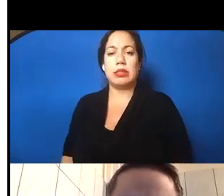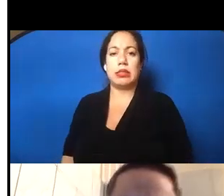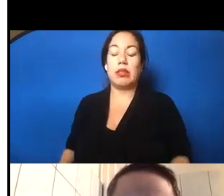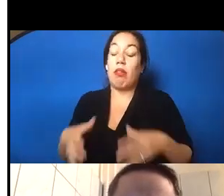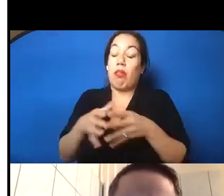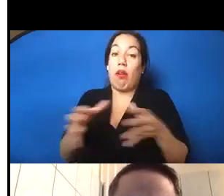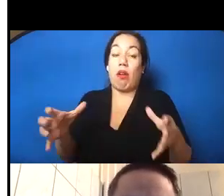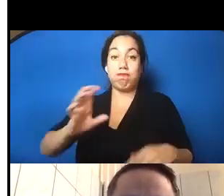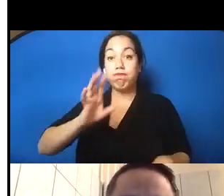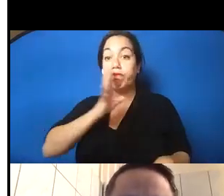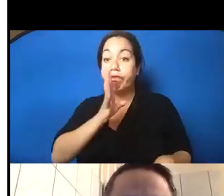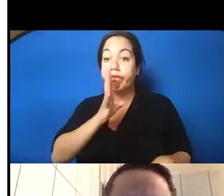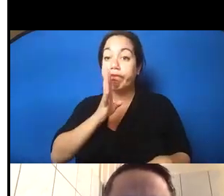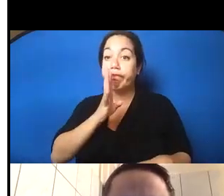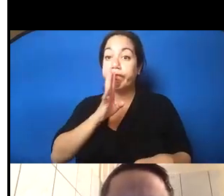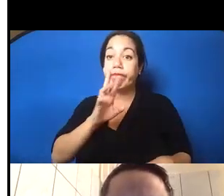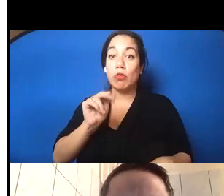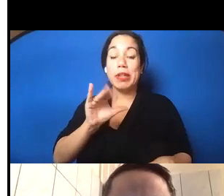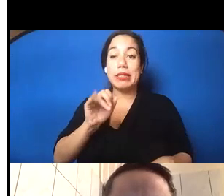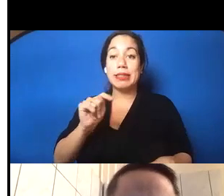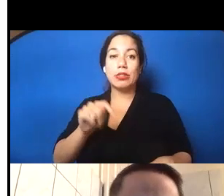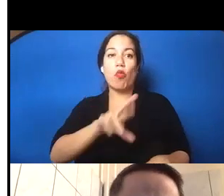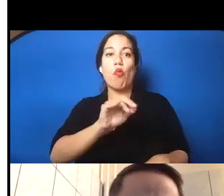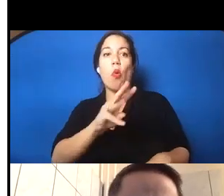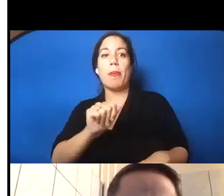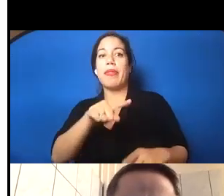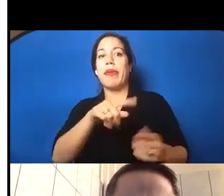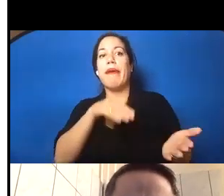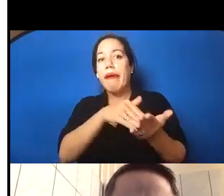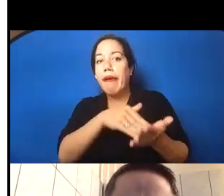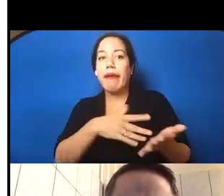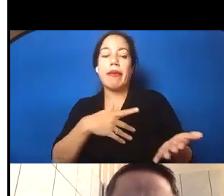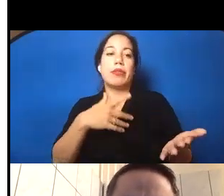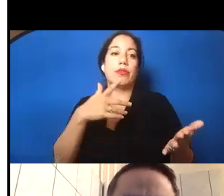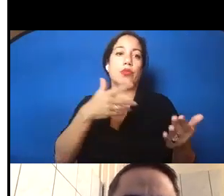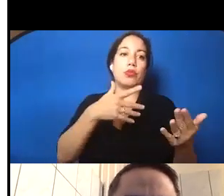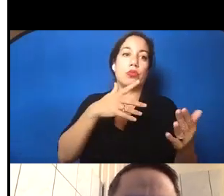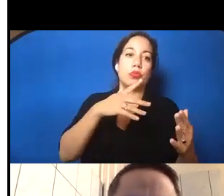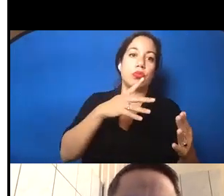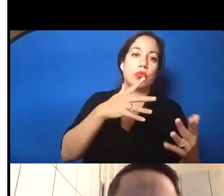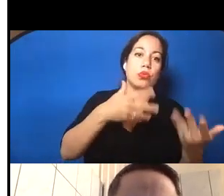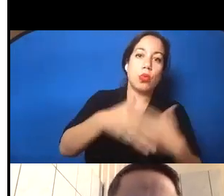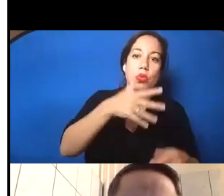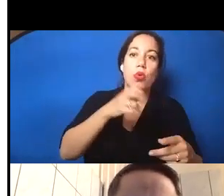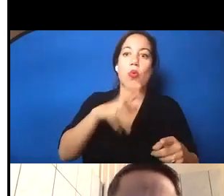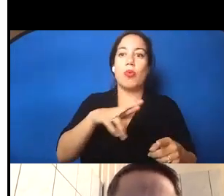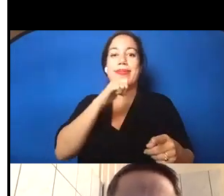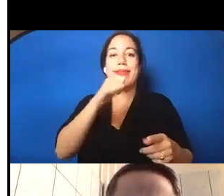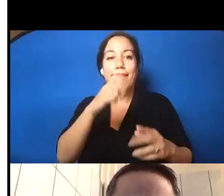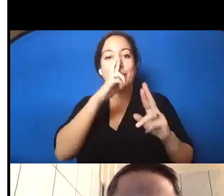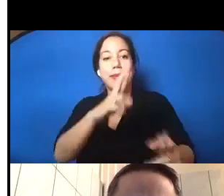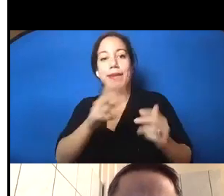racist speech presenting Roma as antisocial, violent, as not respecting the social